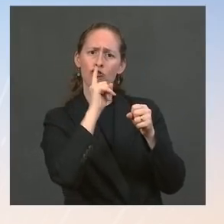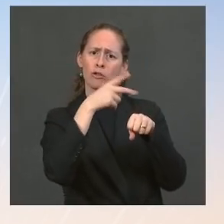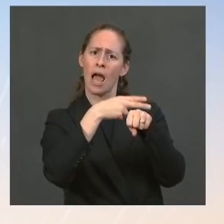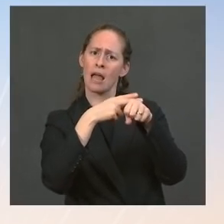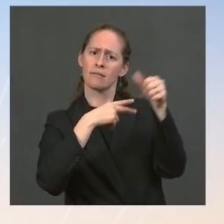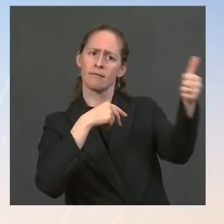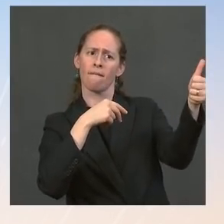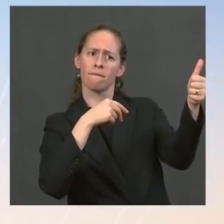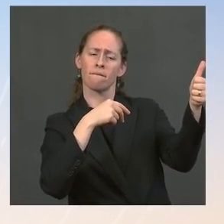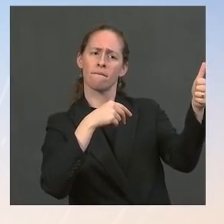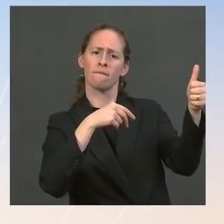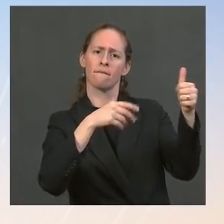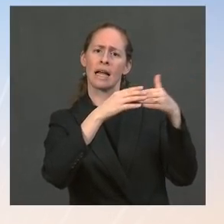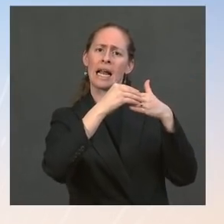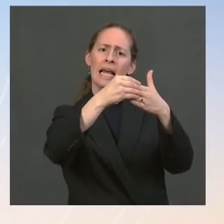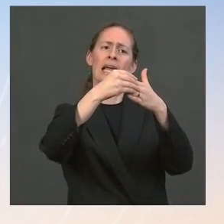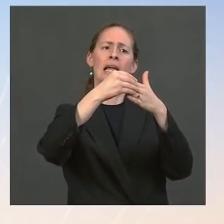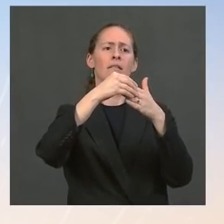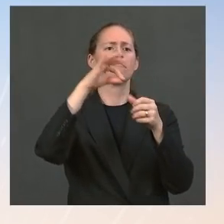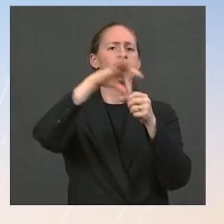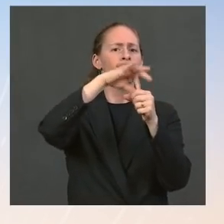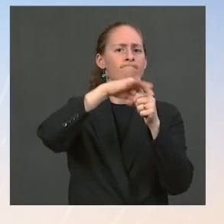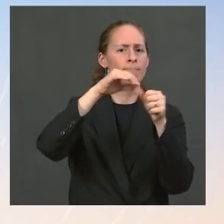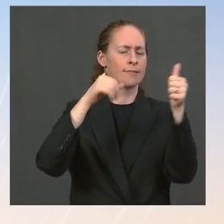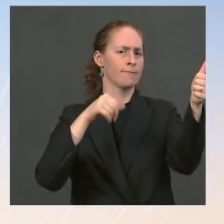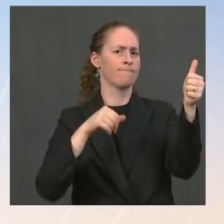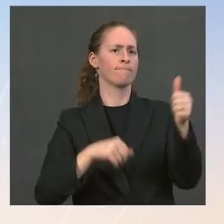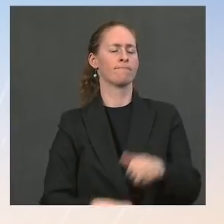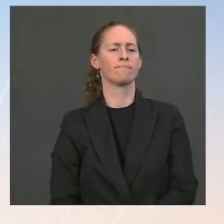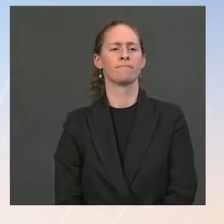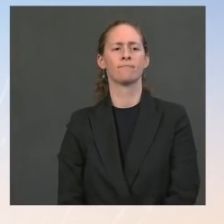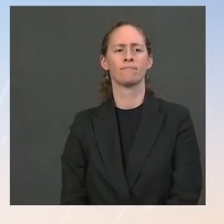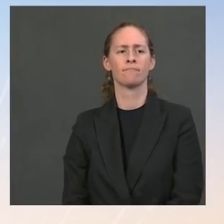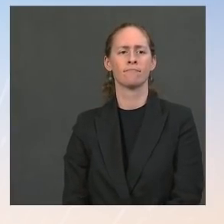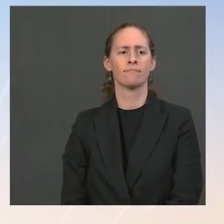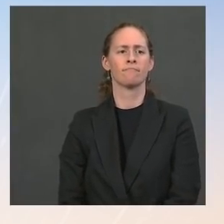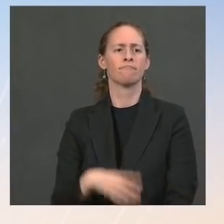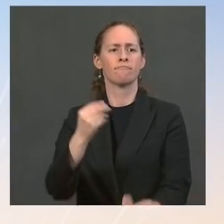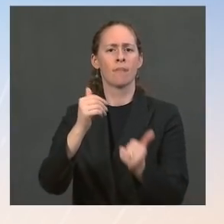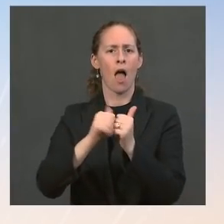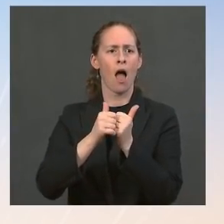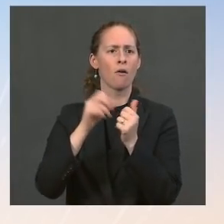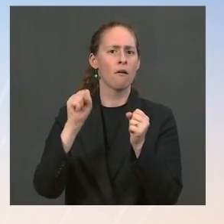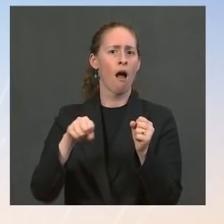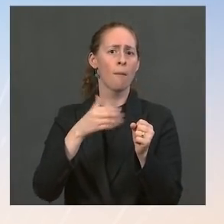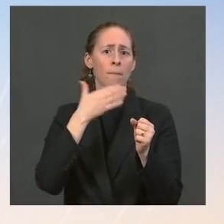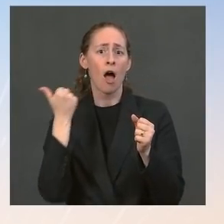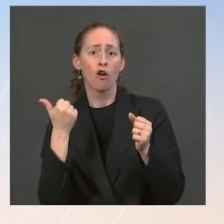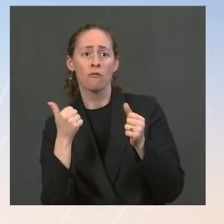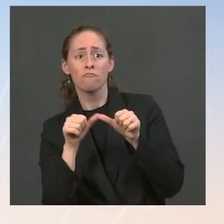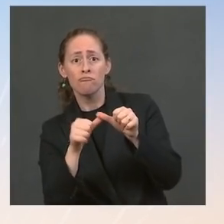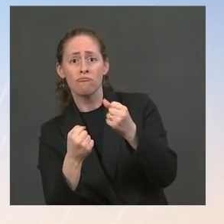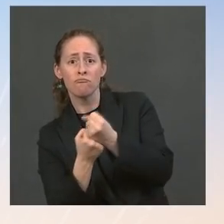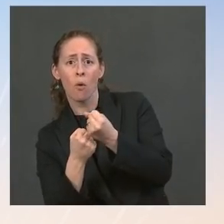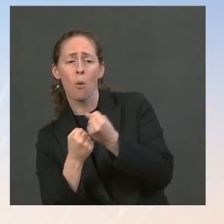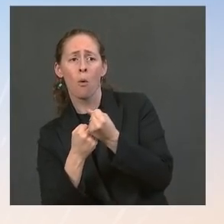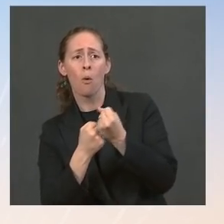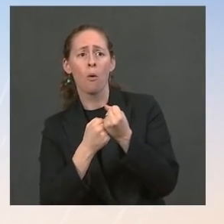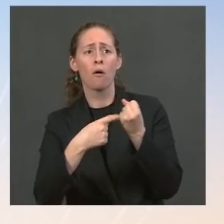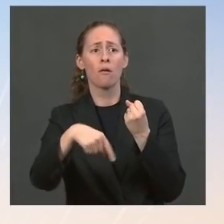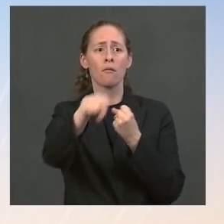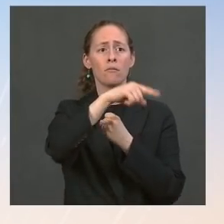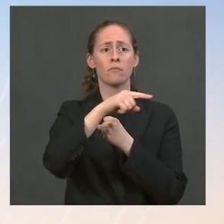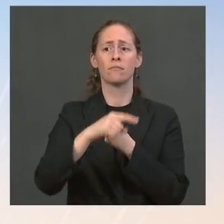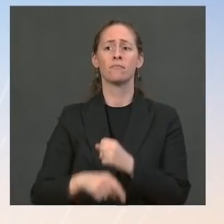elections. But that's the focus, as well as discussing how we can continue to help provide support for the migration response,